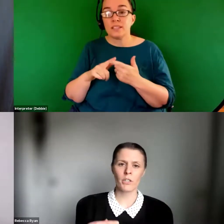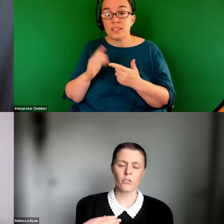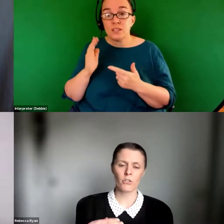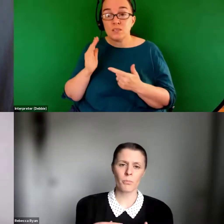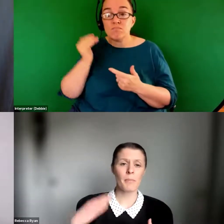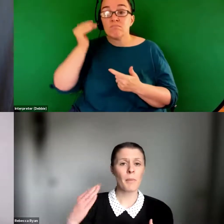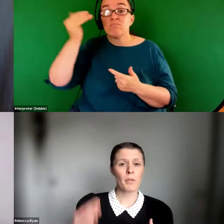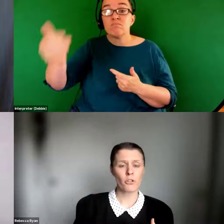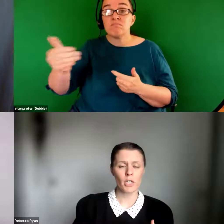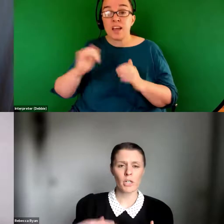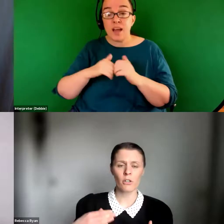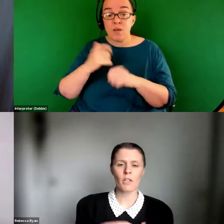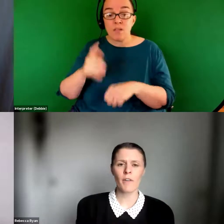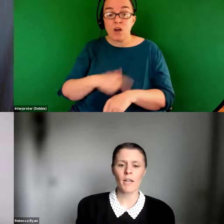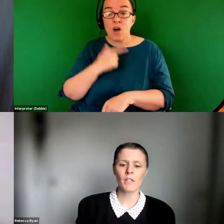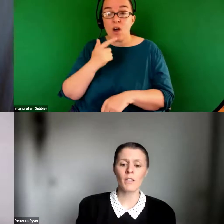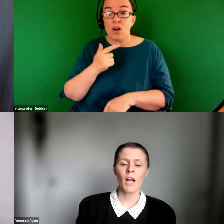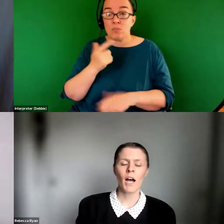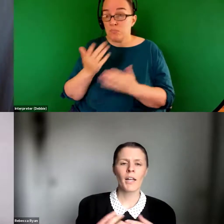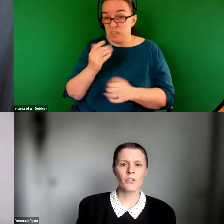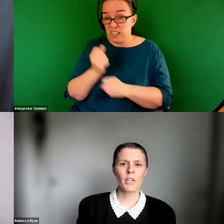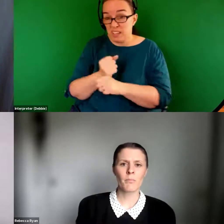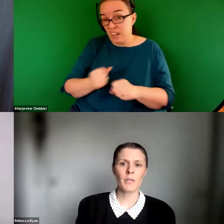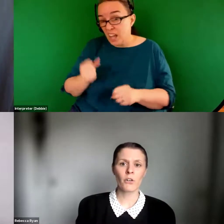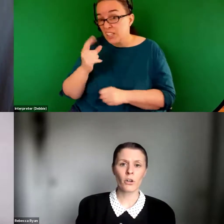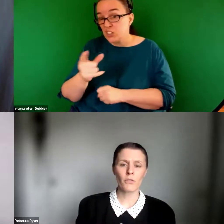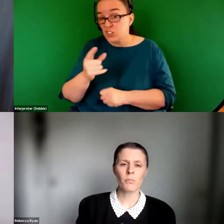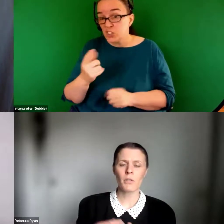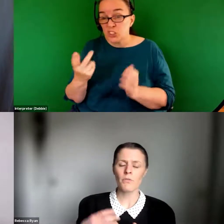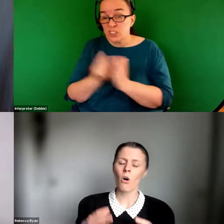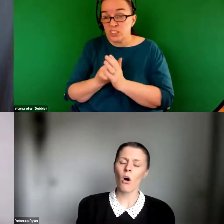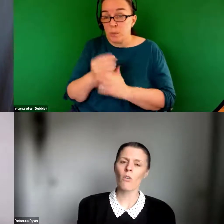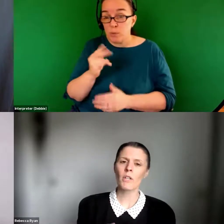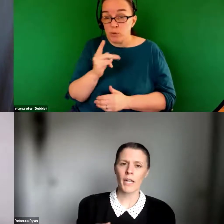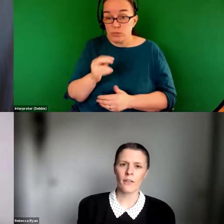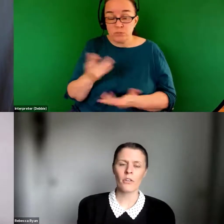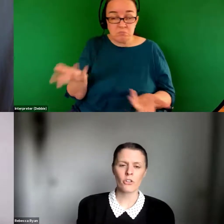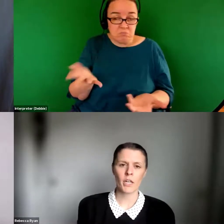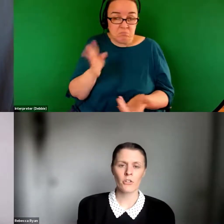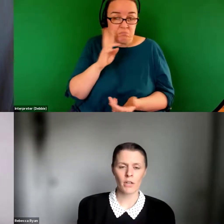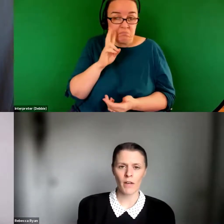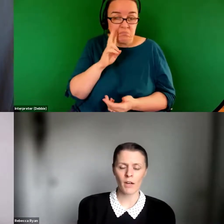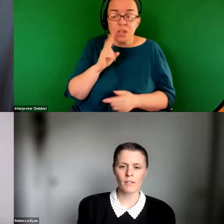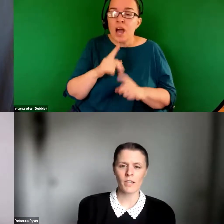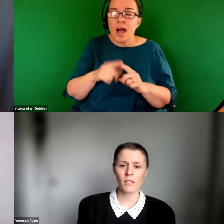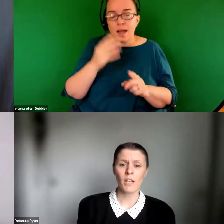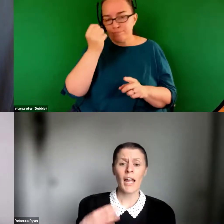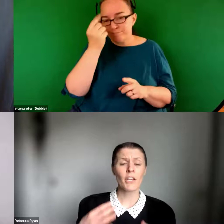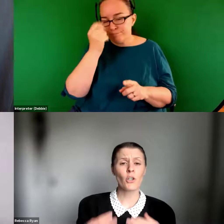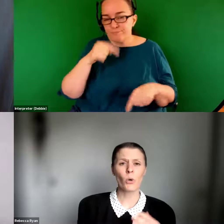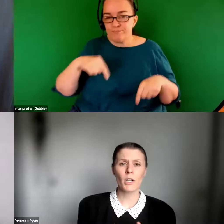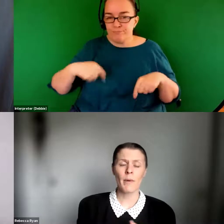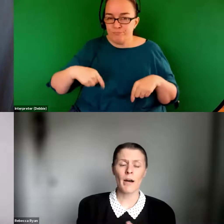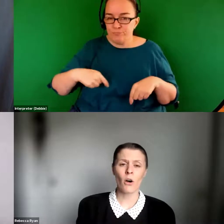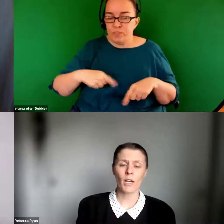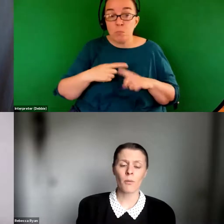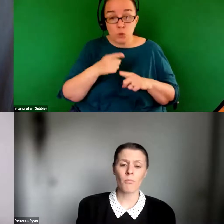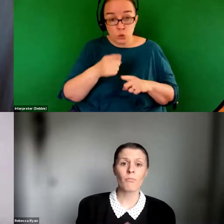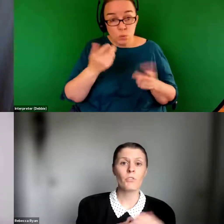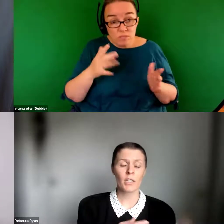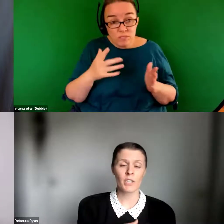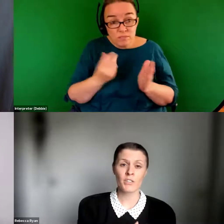long it should be. Maybe you should get a yearly vaccine. I understand being nervous, but if you've already had the J&J vaccine and you're worried